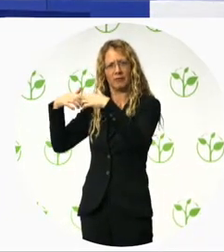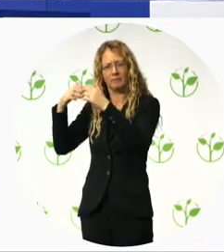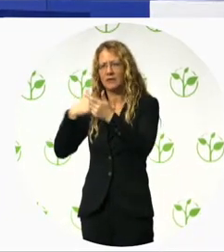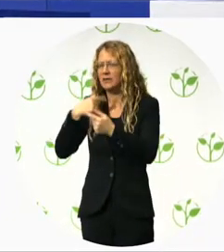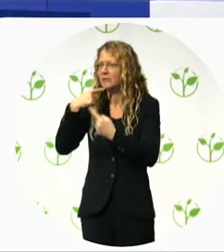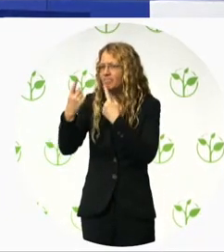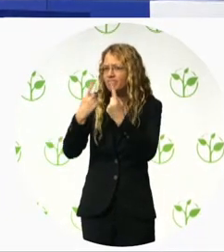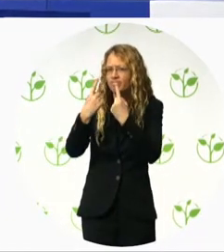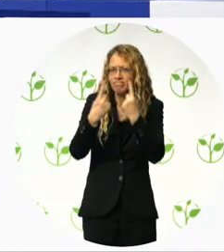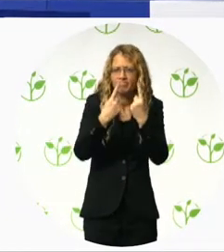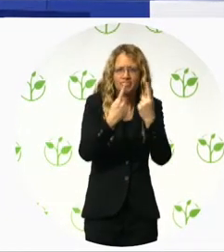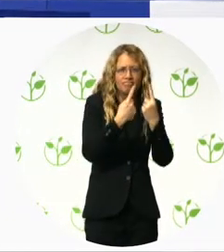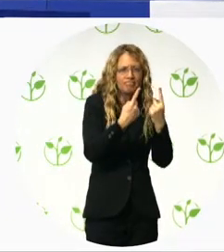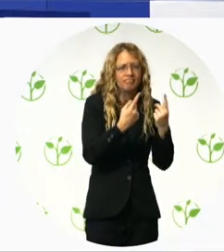logic.